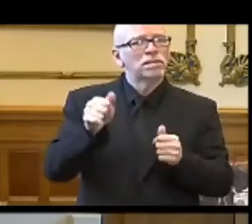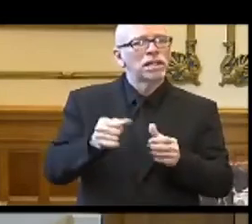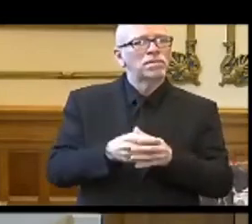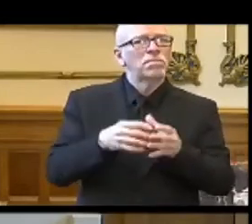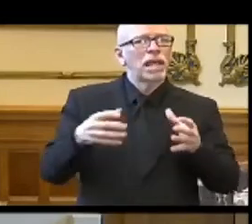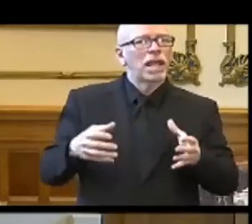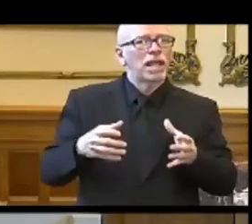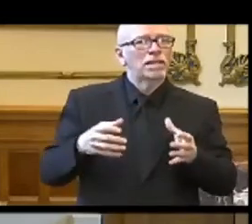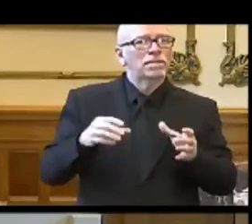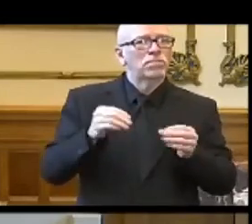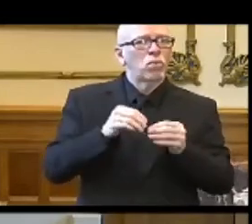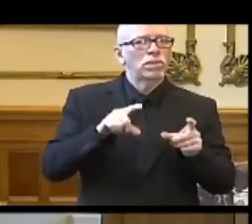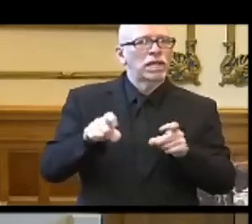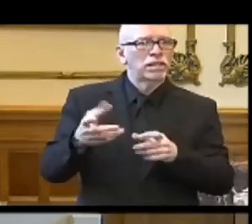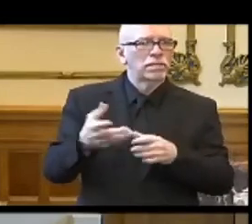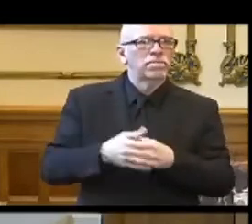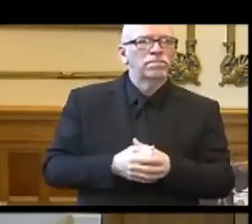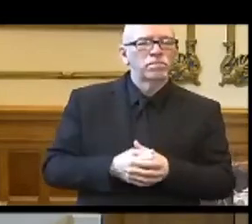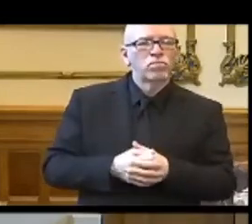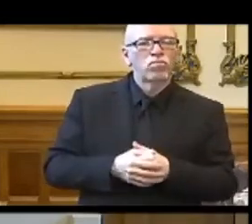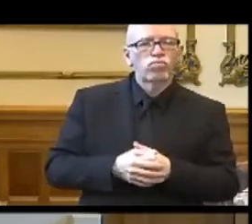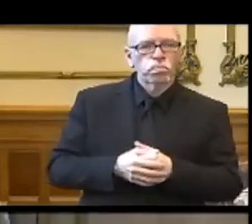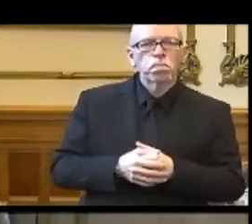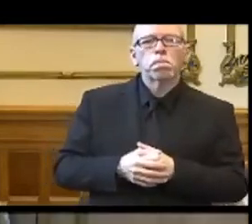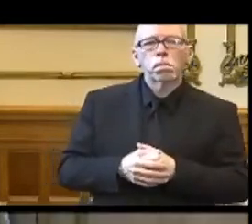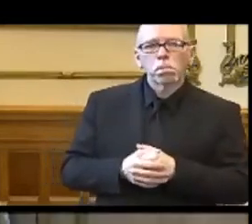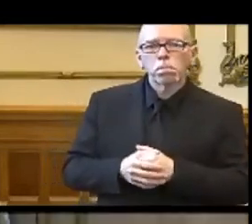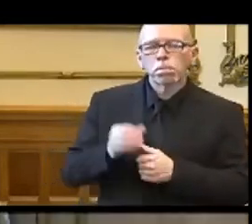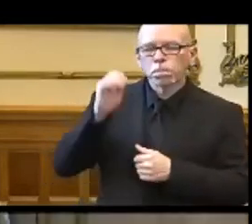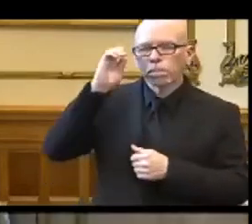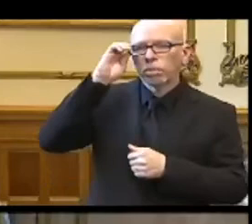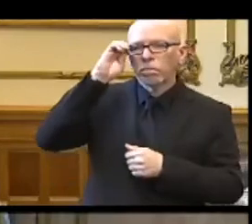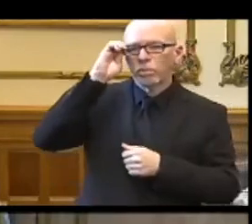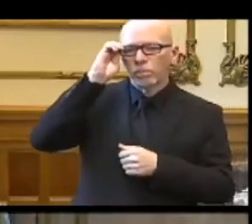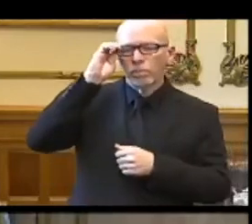expand testing? So